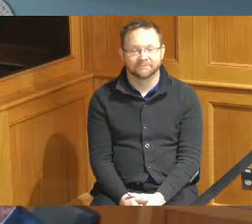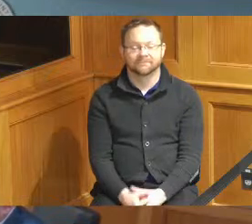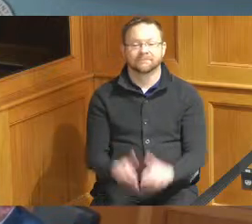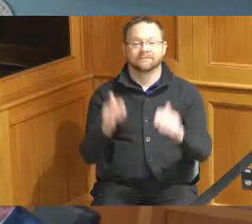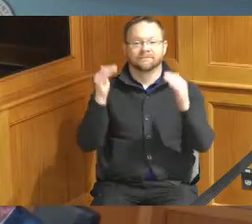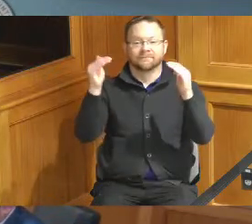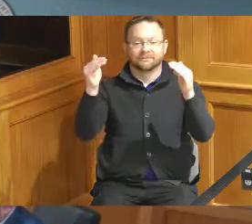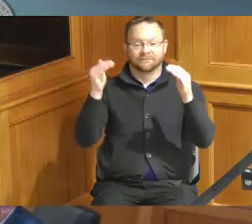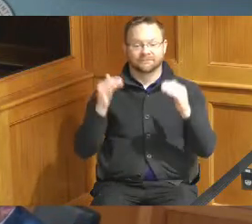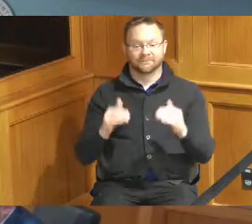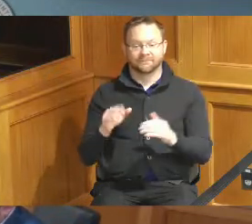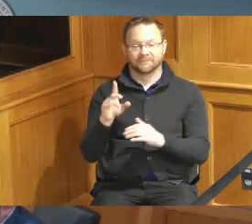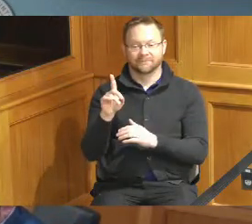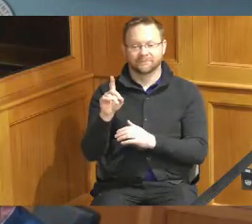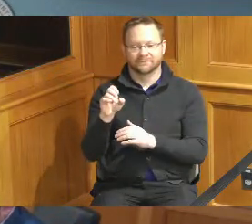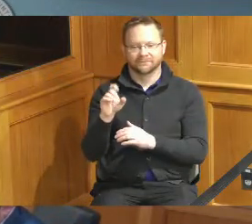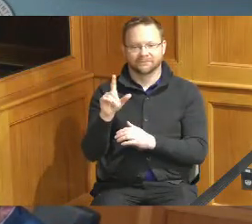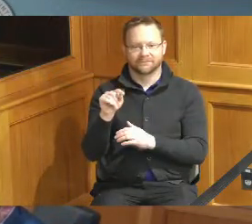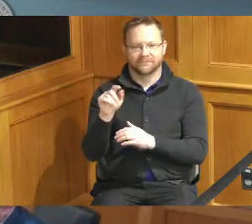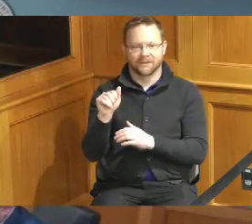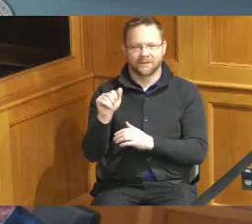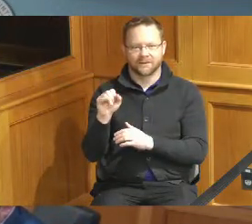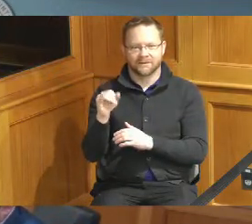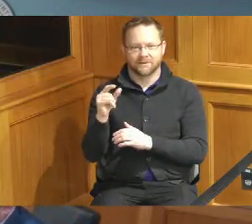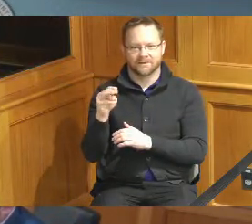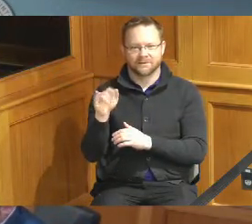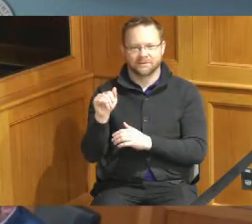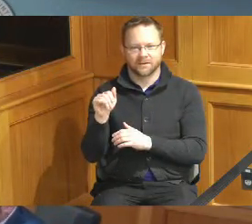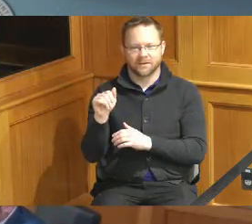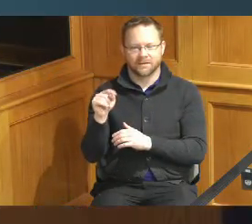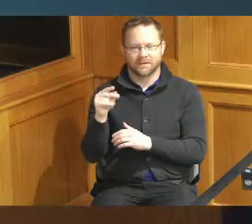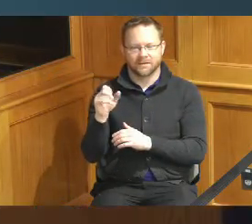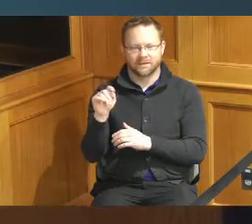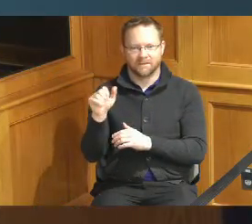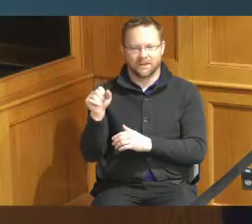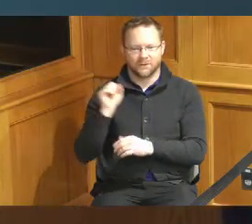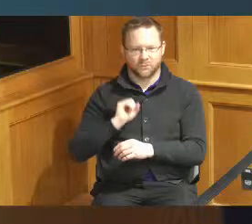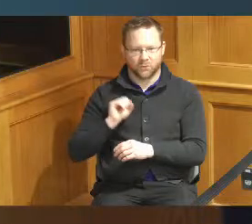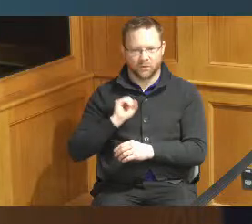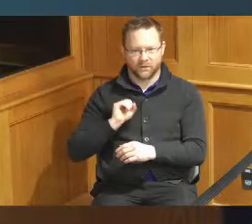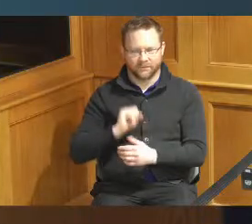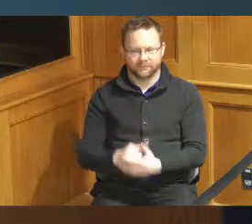Next, we have Delta Sigma Theta Sorority Incorporated.